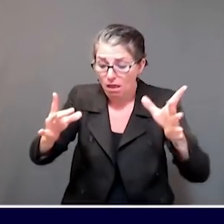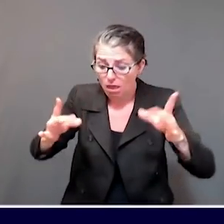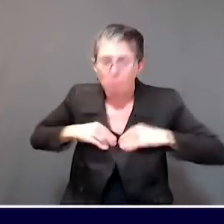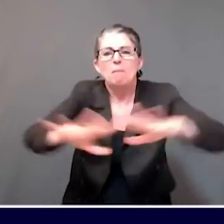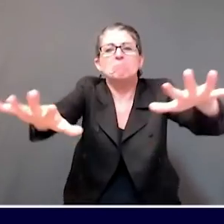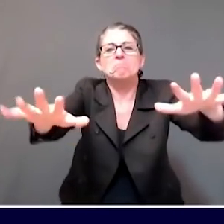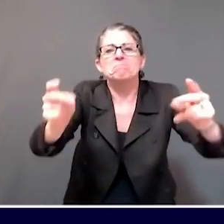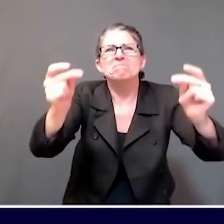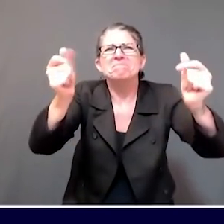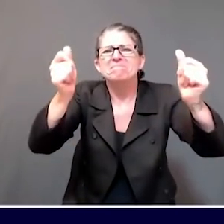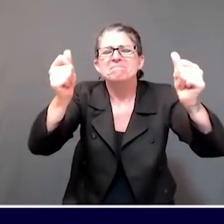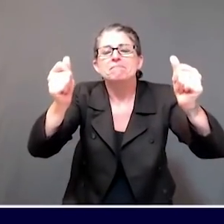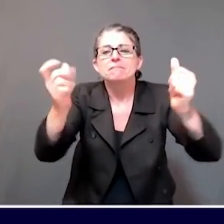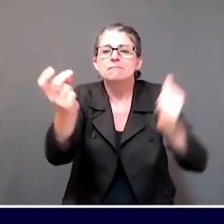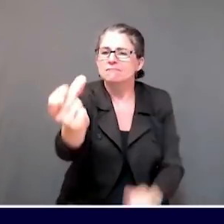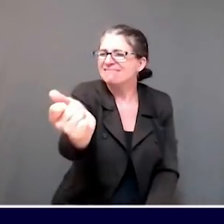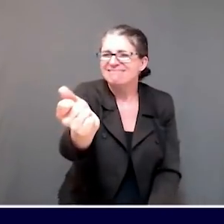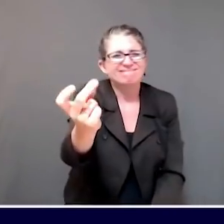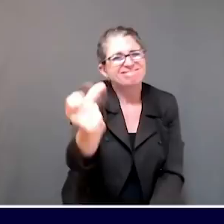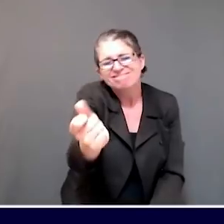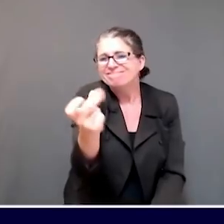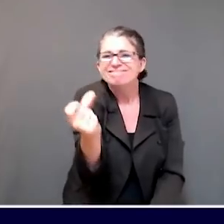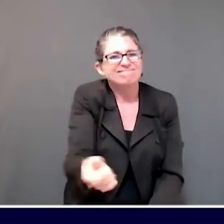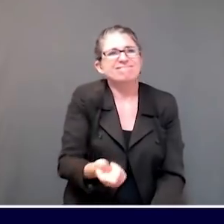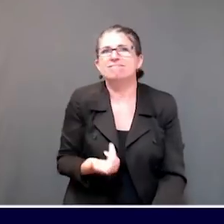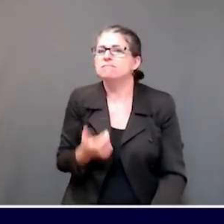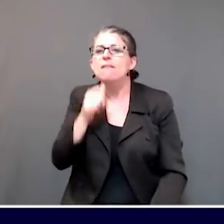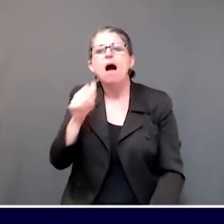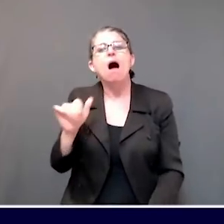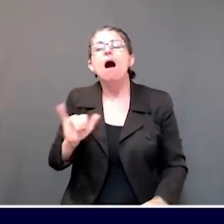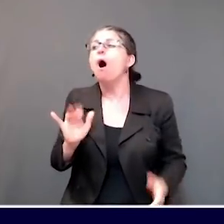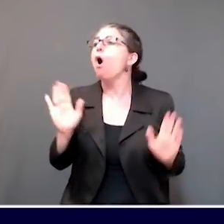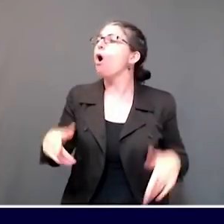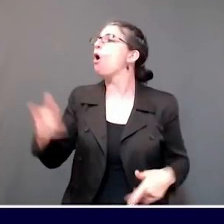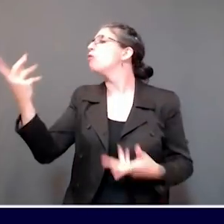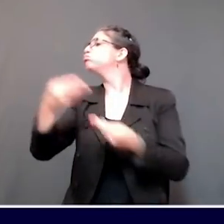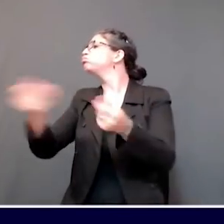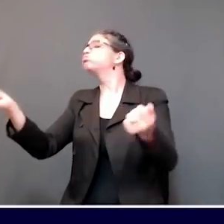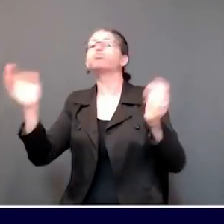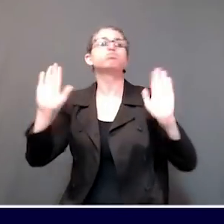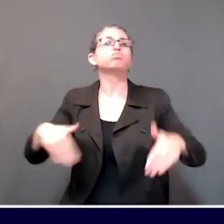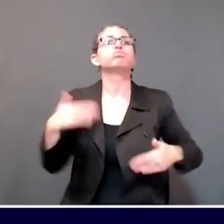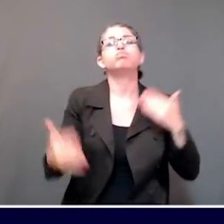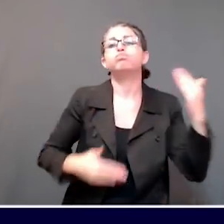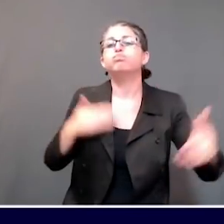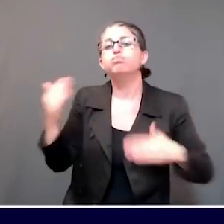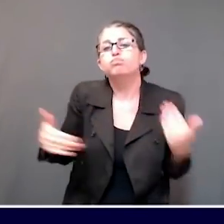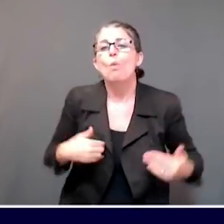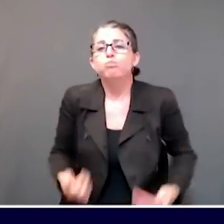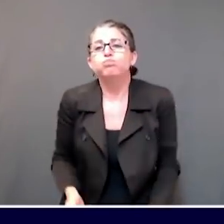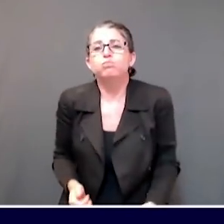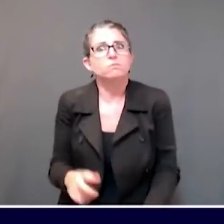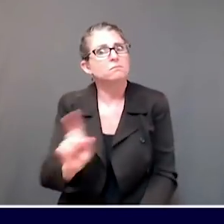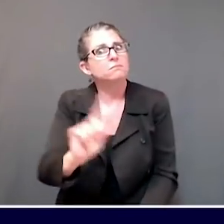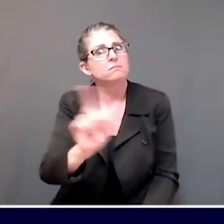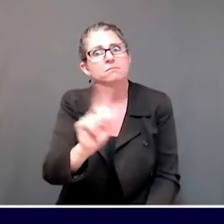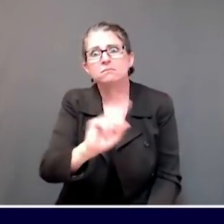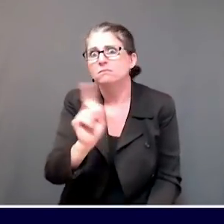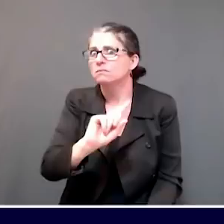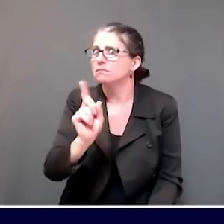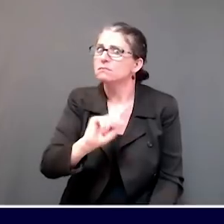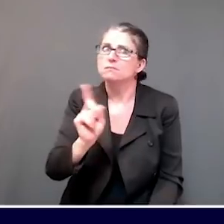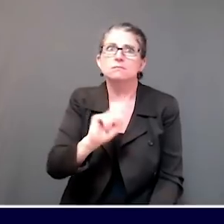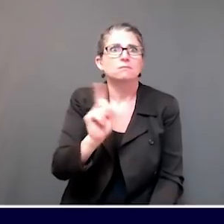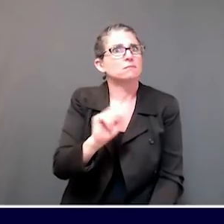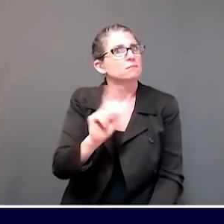to prevent the broad spread of the virus. So Maine people have done an extraordinary job stemming the tide of this virus,